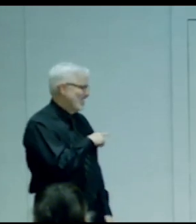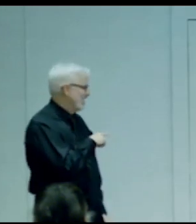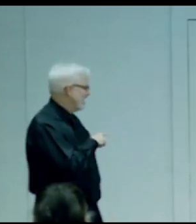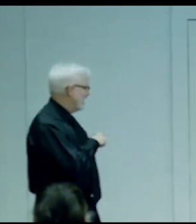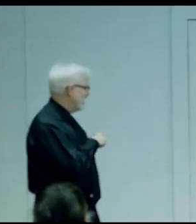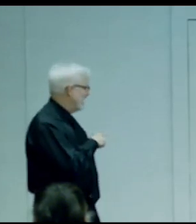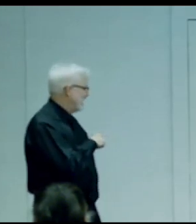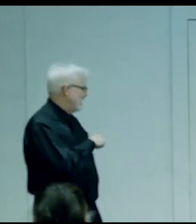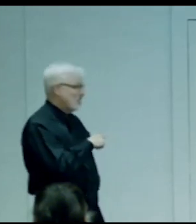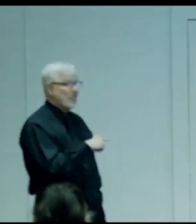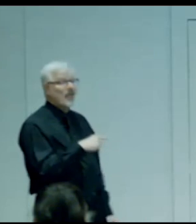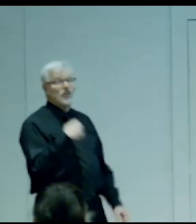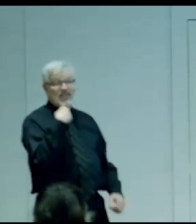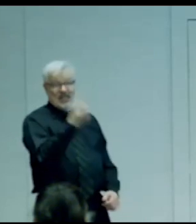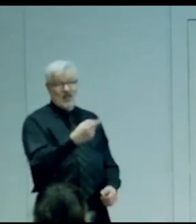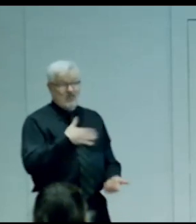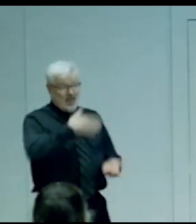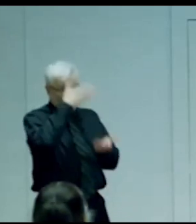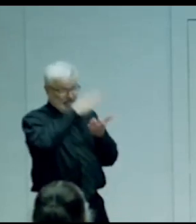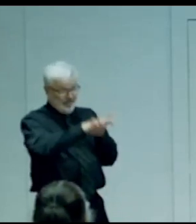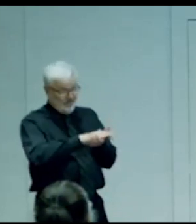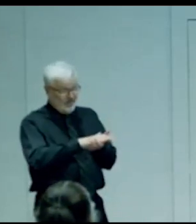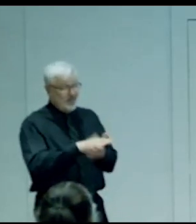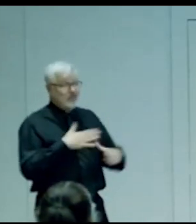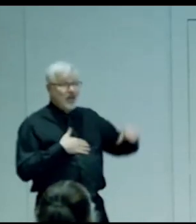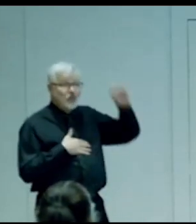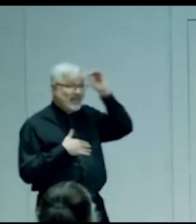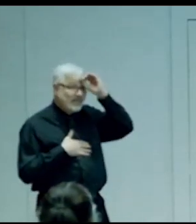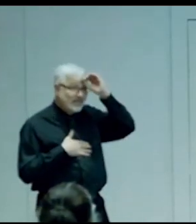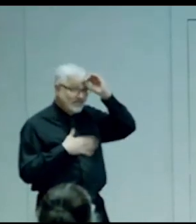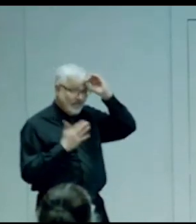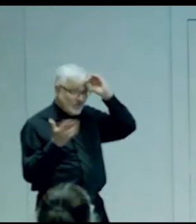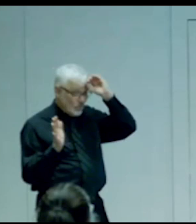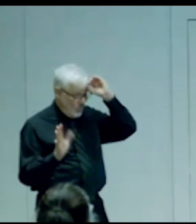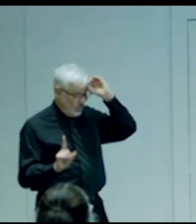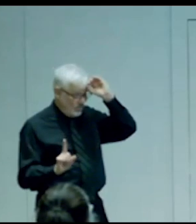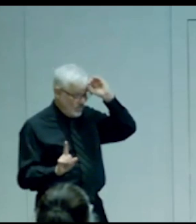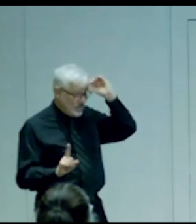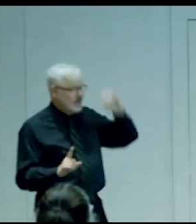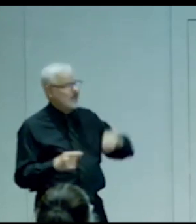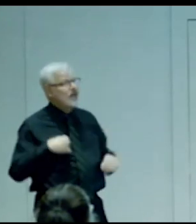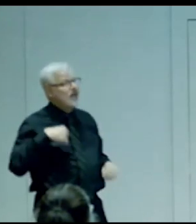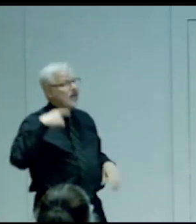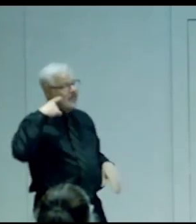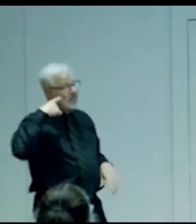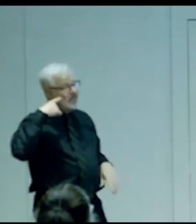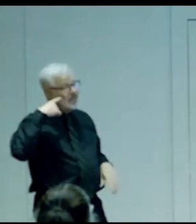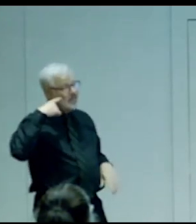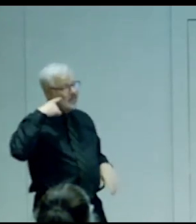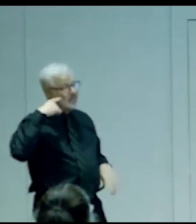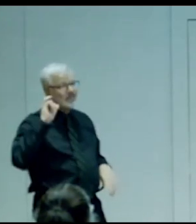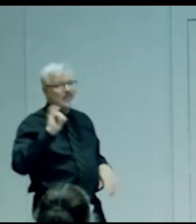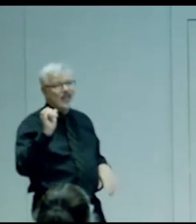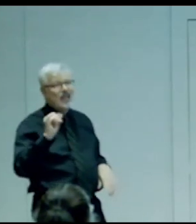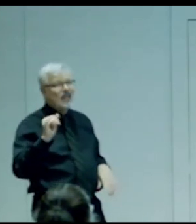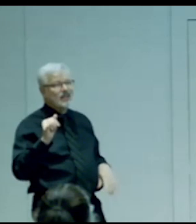I can tell you what I believe, and it's my opinion, nobody else's. I think, much like the